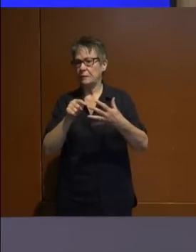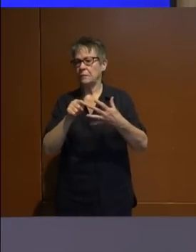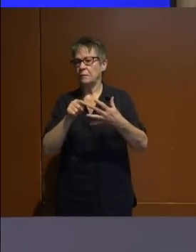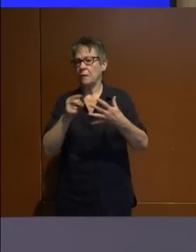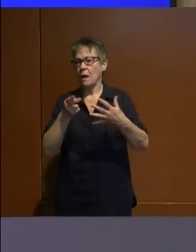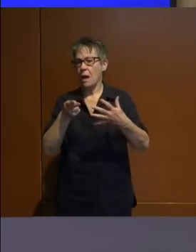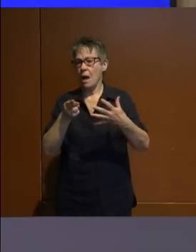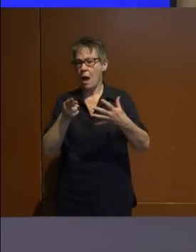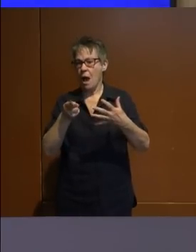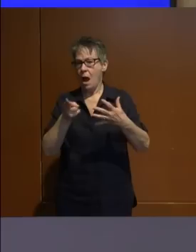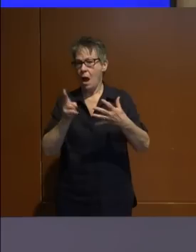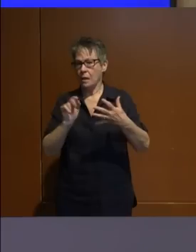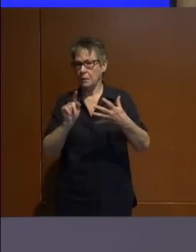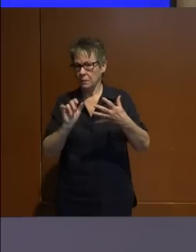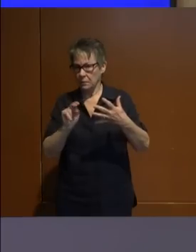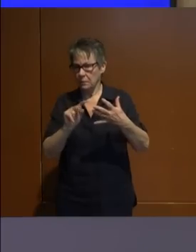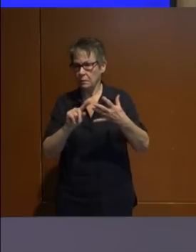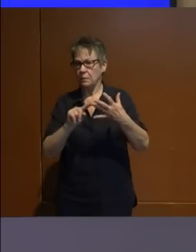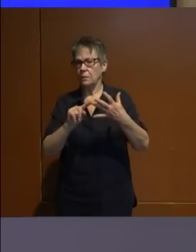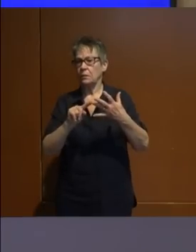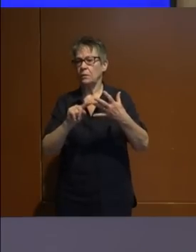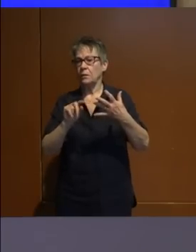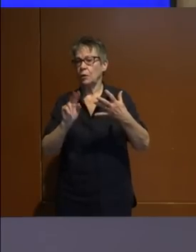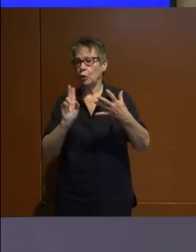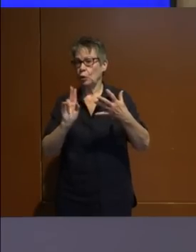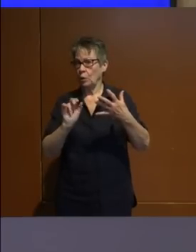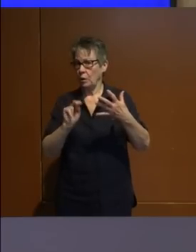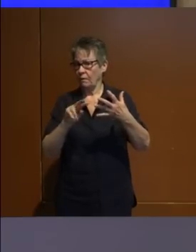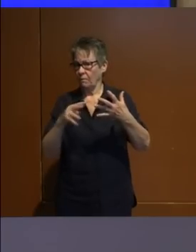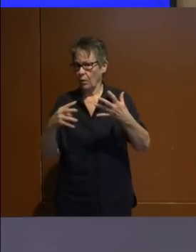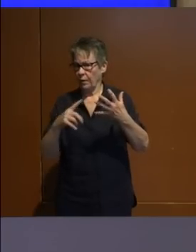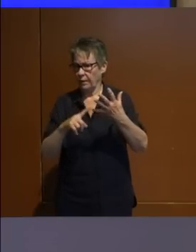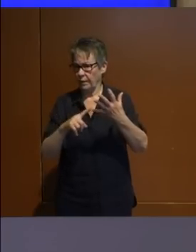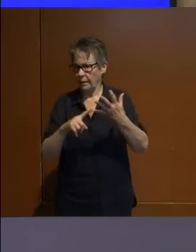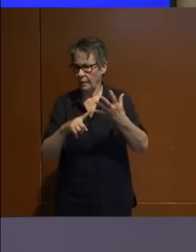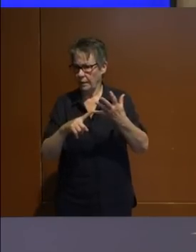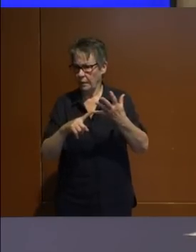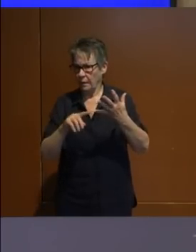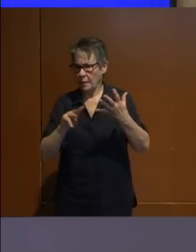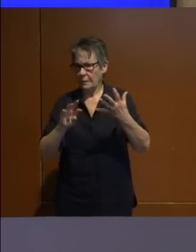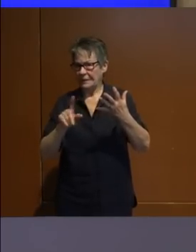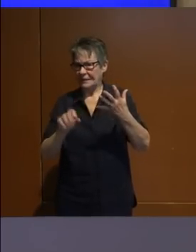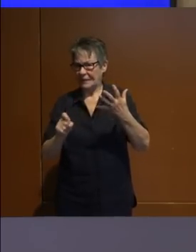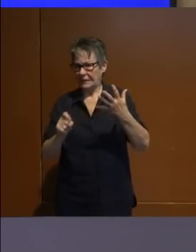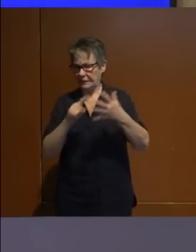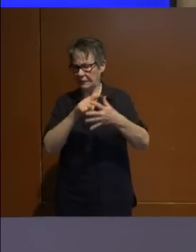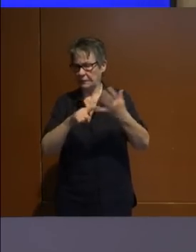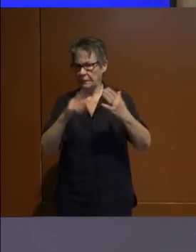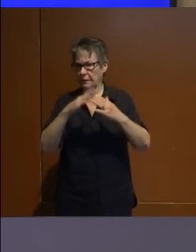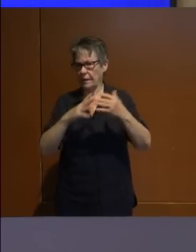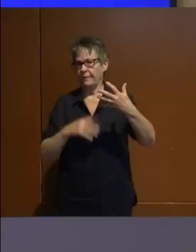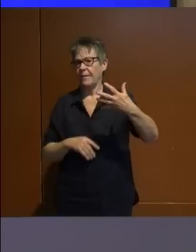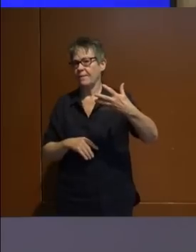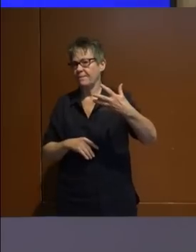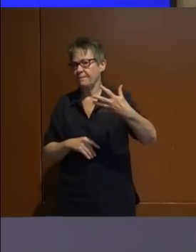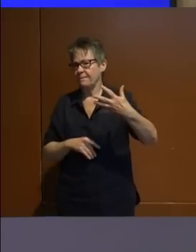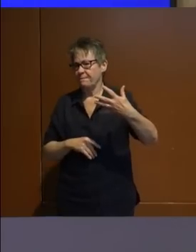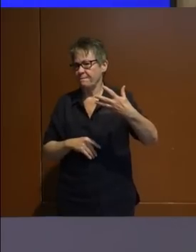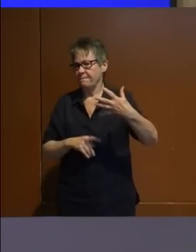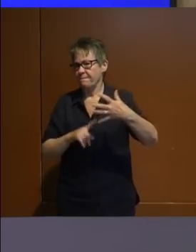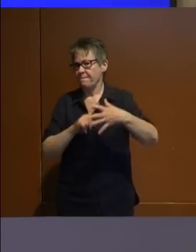3, Union has now jumped to 4th, and Middlesex 5th, with a couple right behind